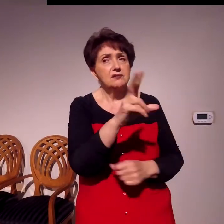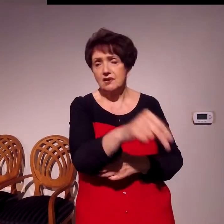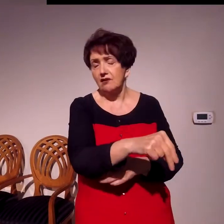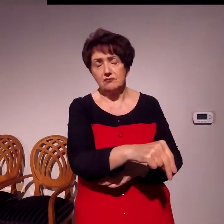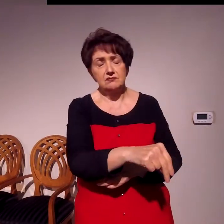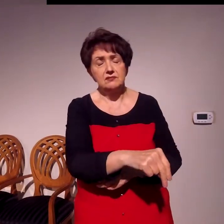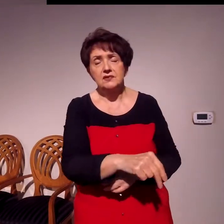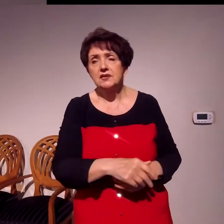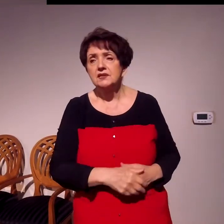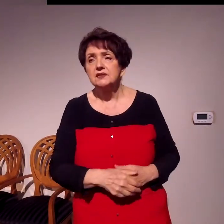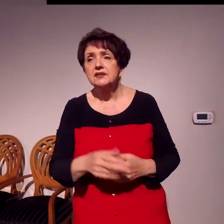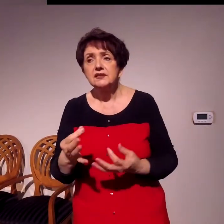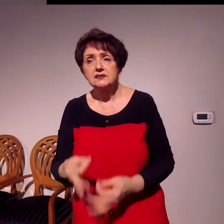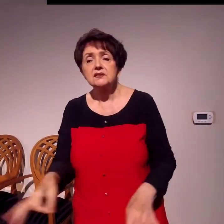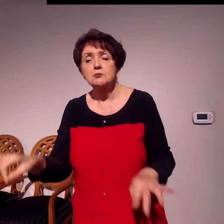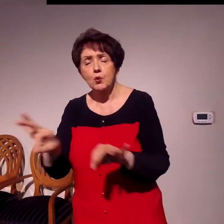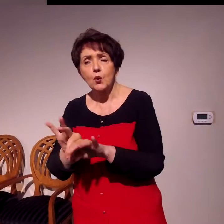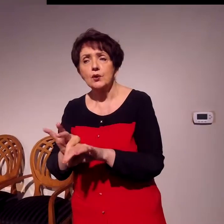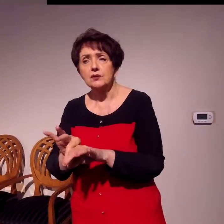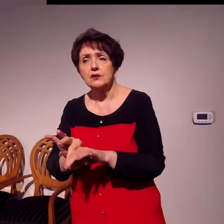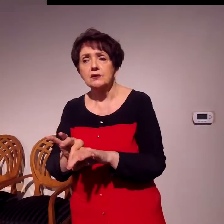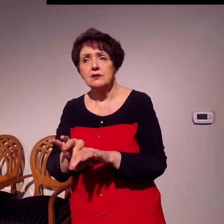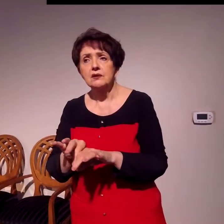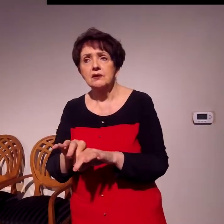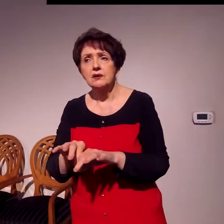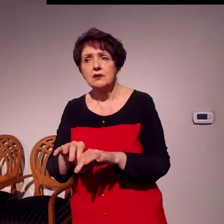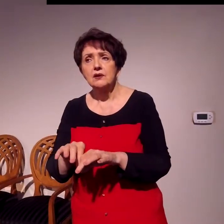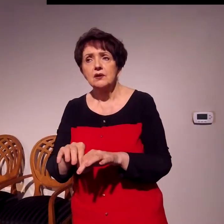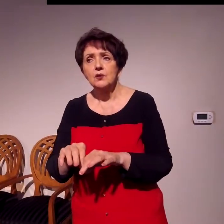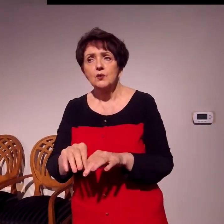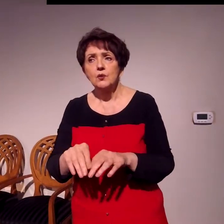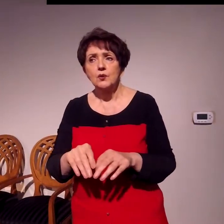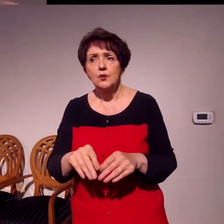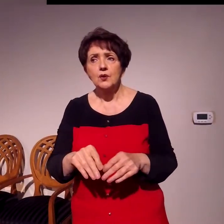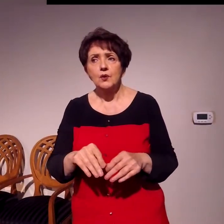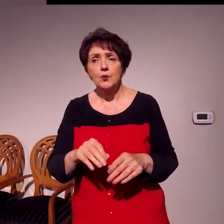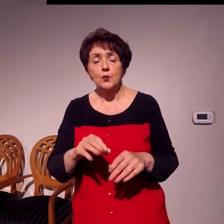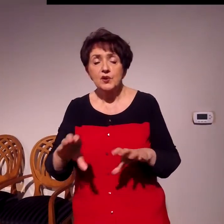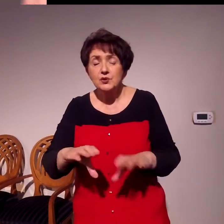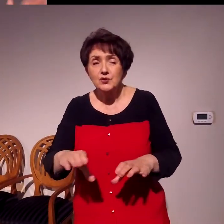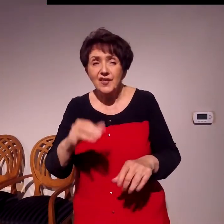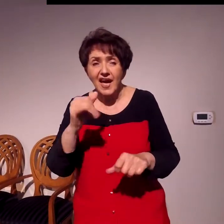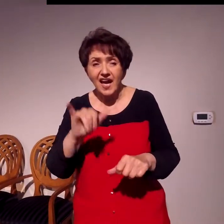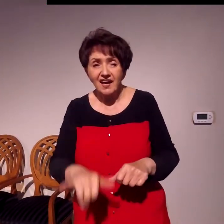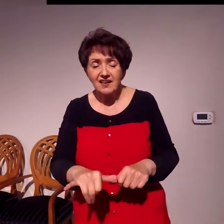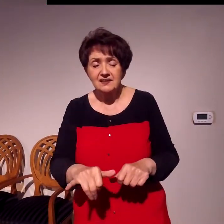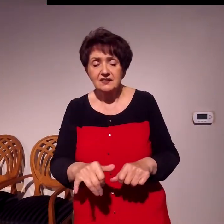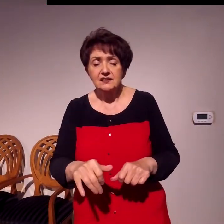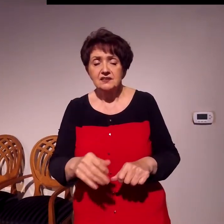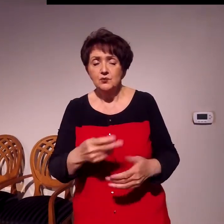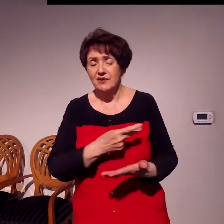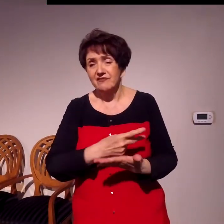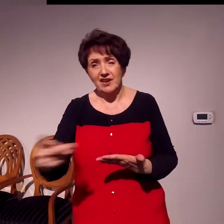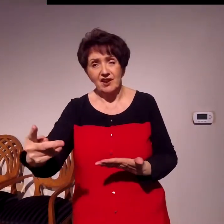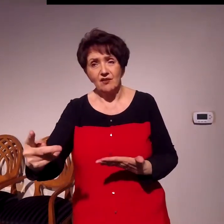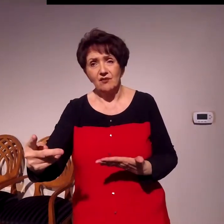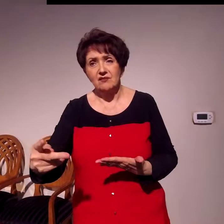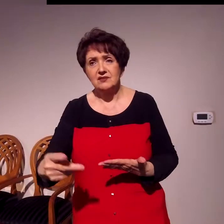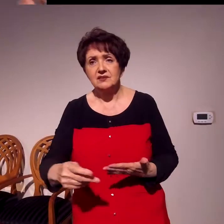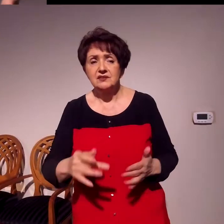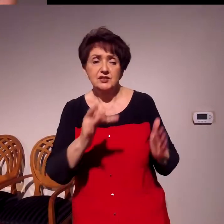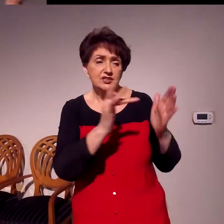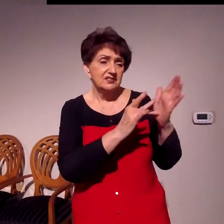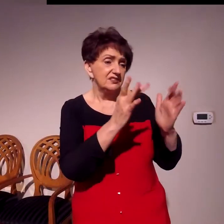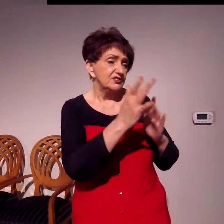This is really important. I think we set ourselves up for failure because we're going to do it all at once right now. Well, Jesus healed the sick